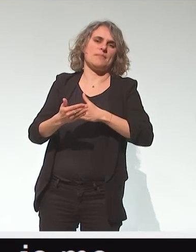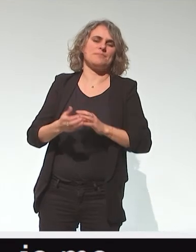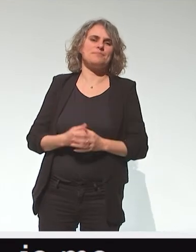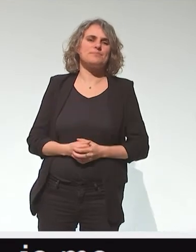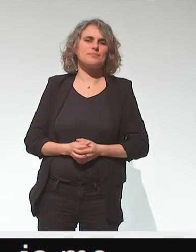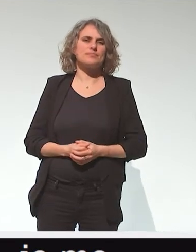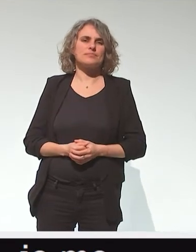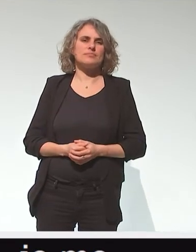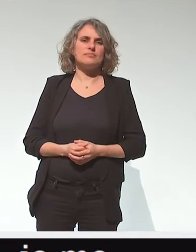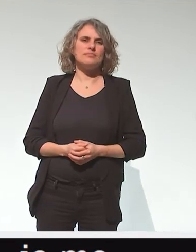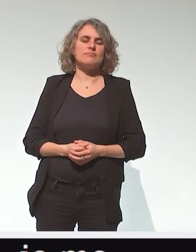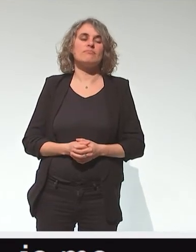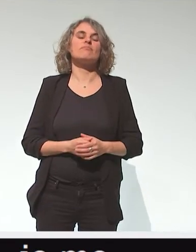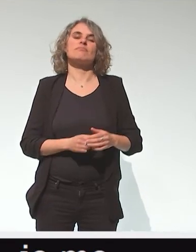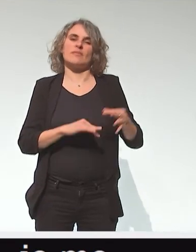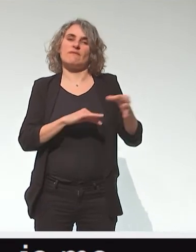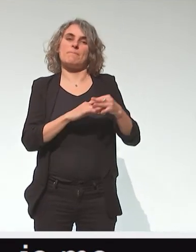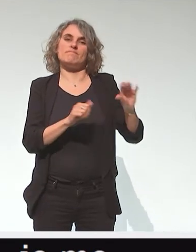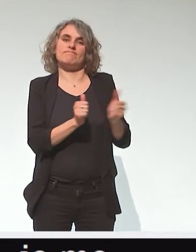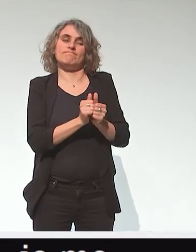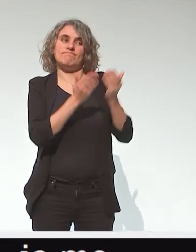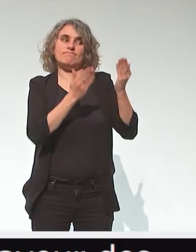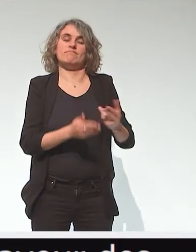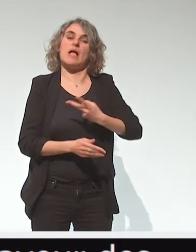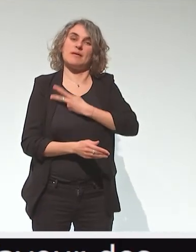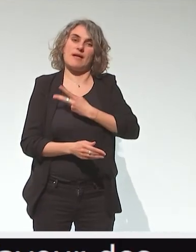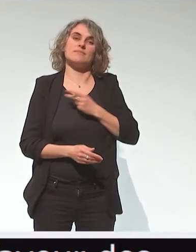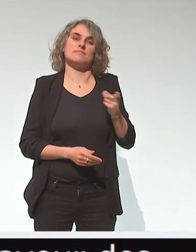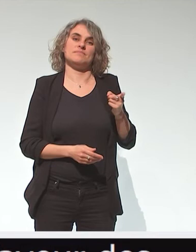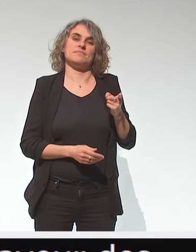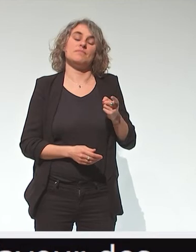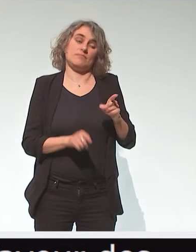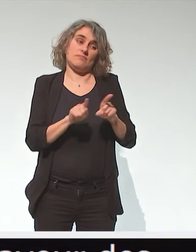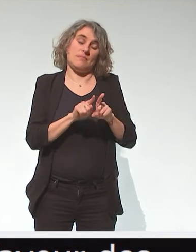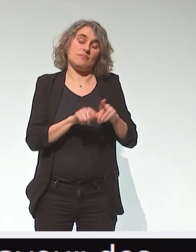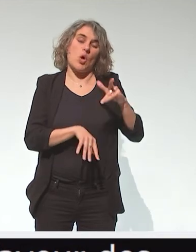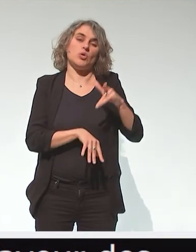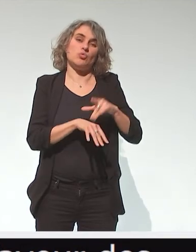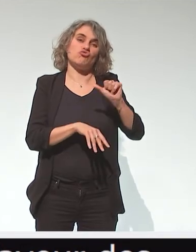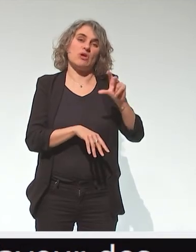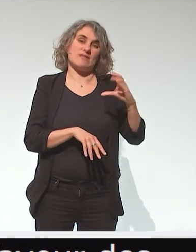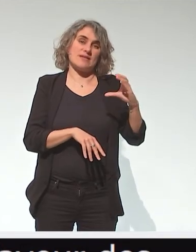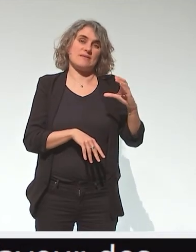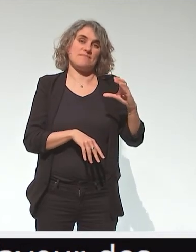of the handicapped. Now, my girlfriend is a doctor, and she is a